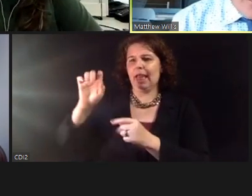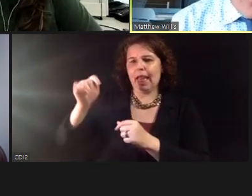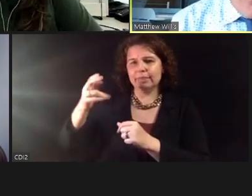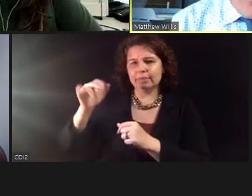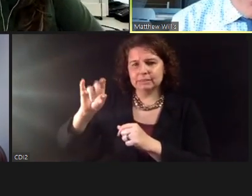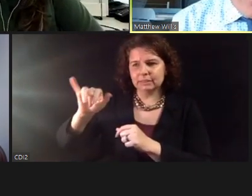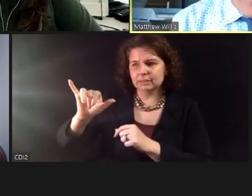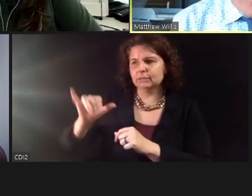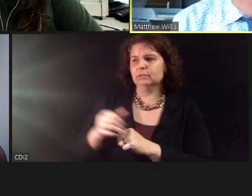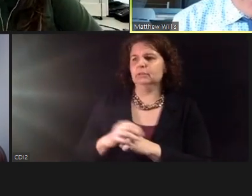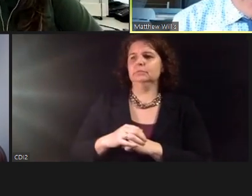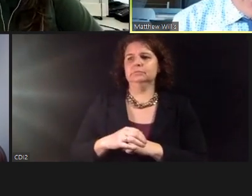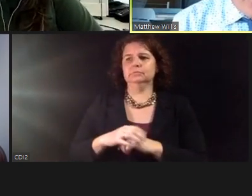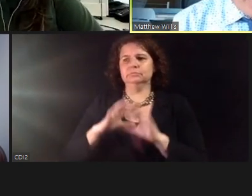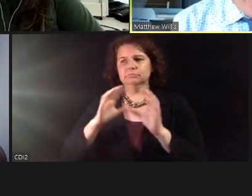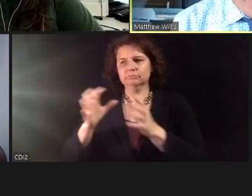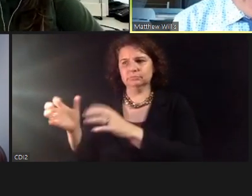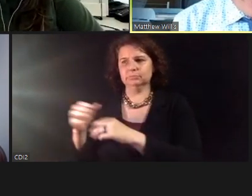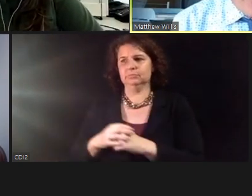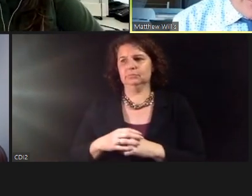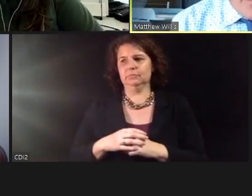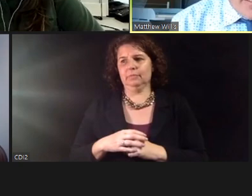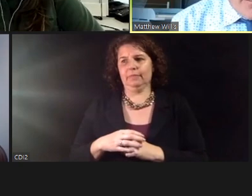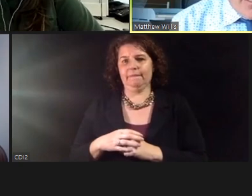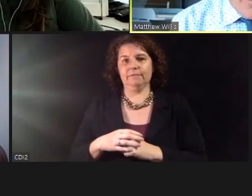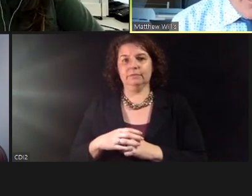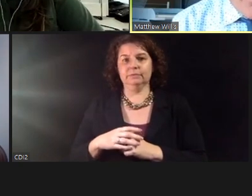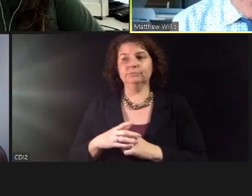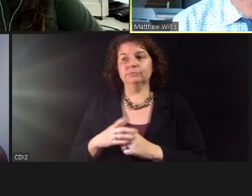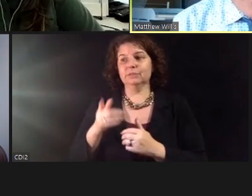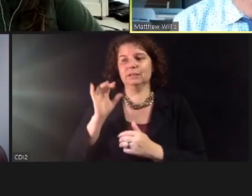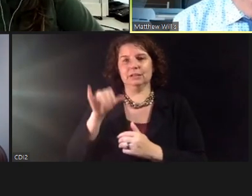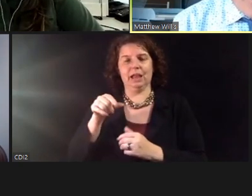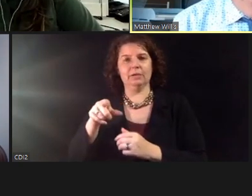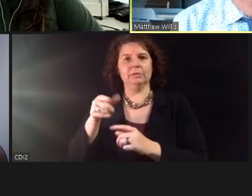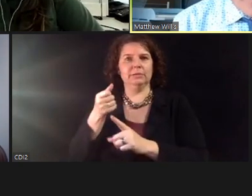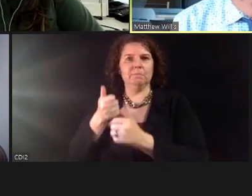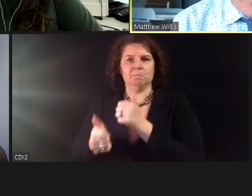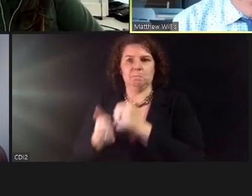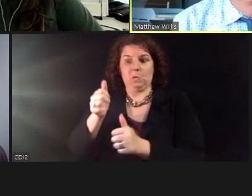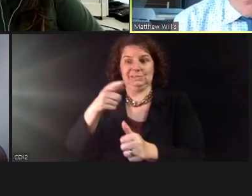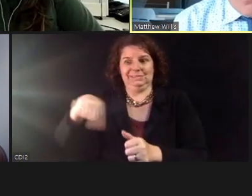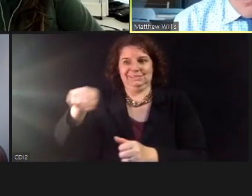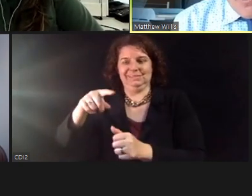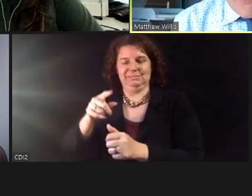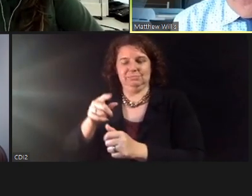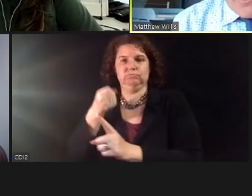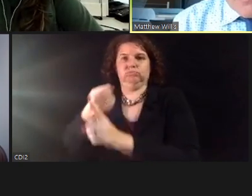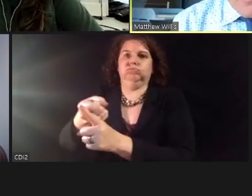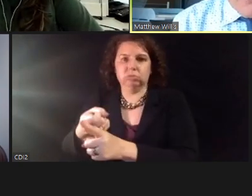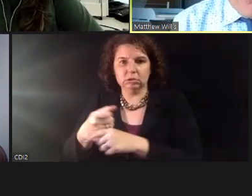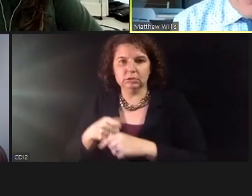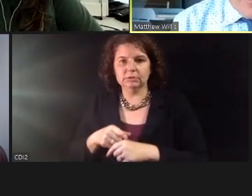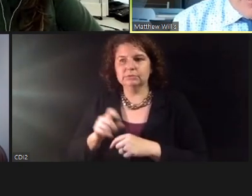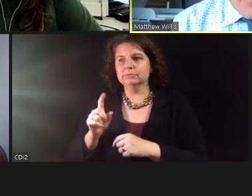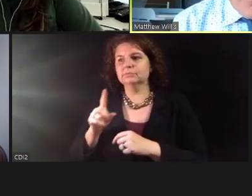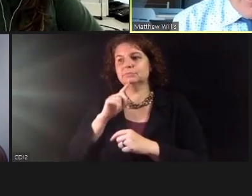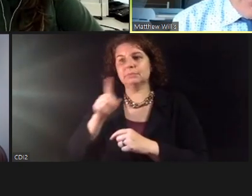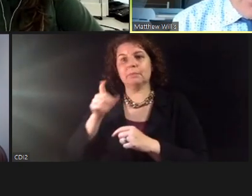voluntary. When people are tested, usually it's at the level of testing that information is collected. And